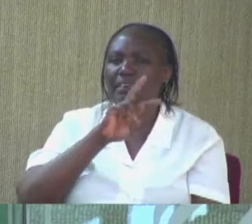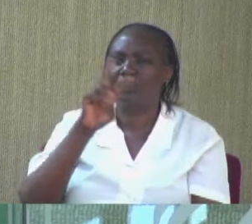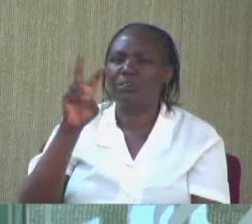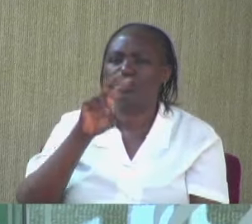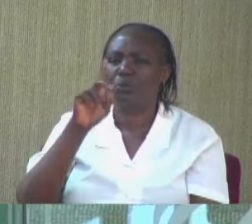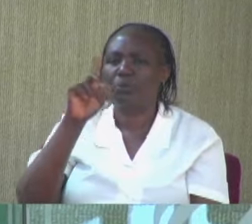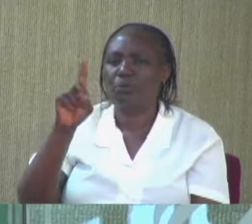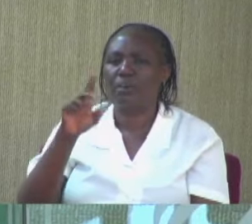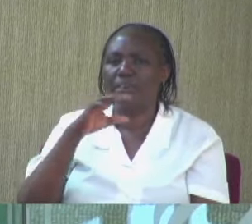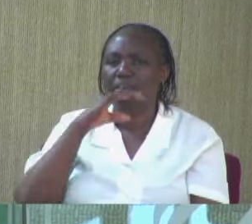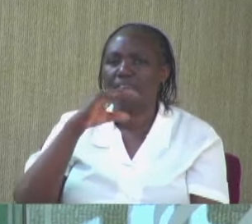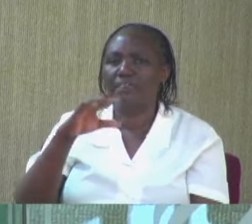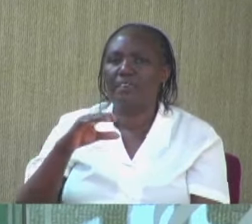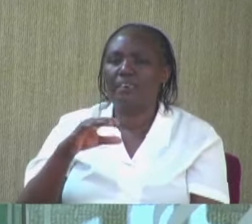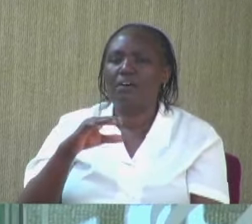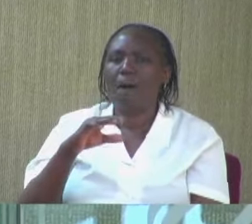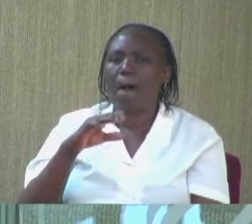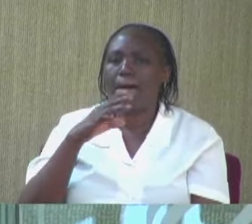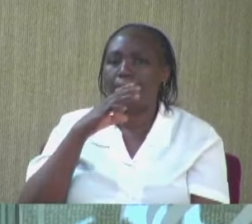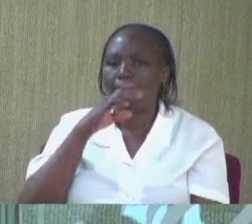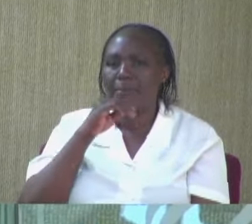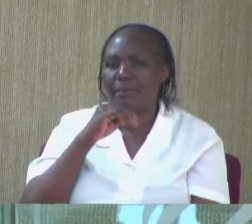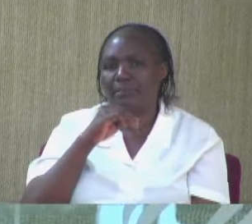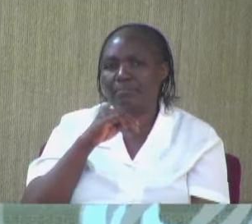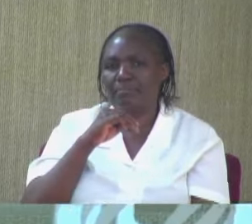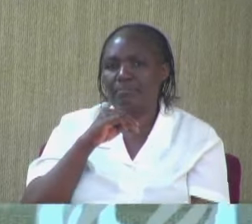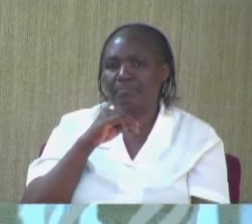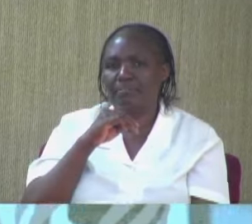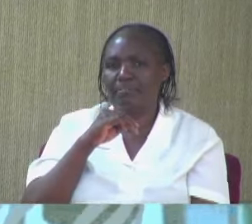the Son of Man.